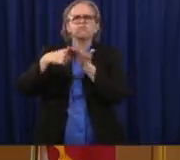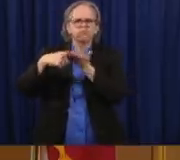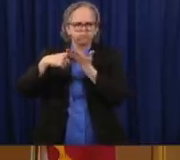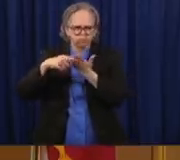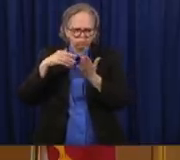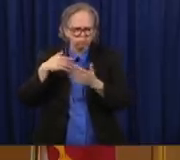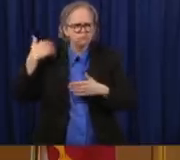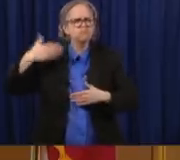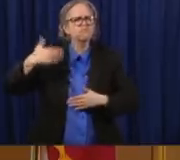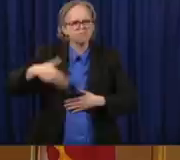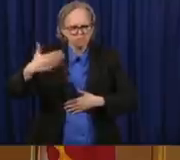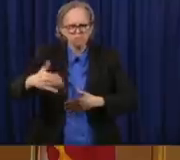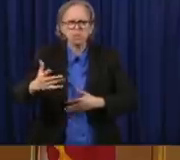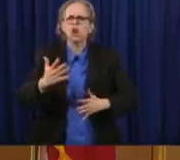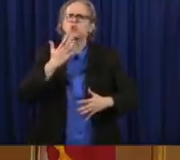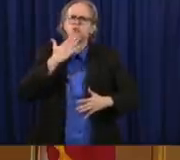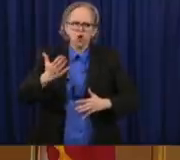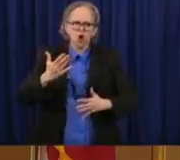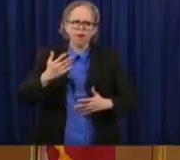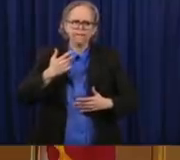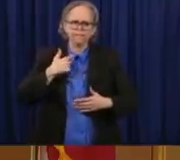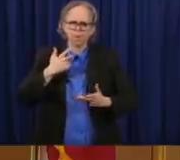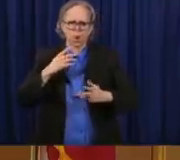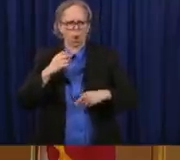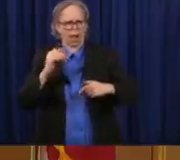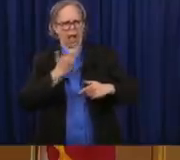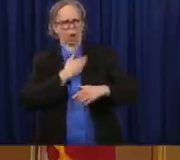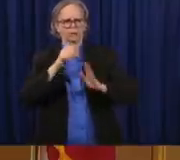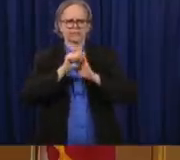of our respective states that we're sharing ideas.